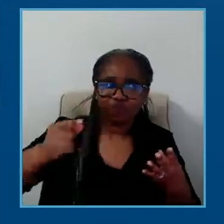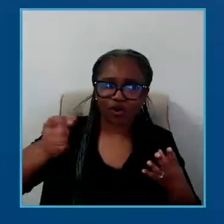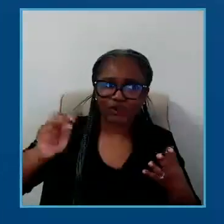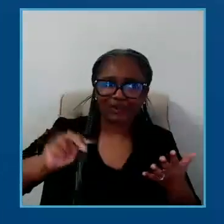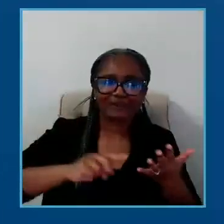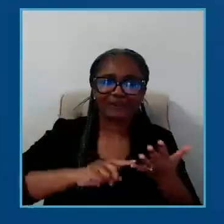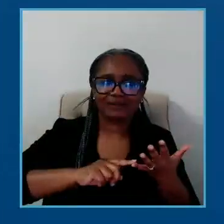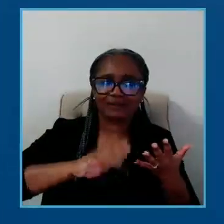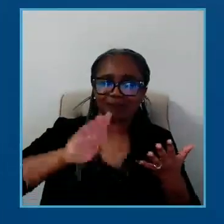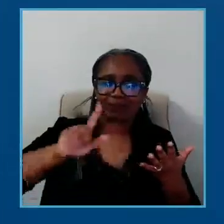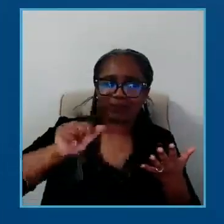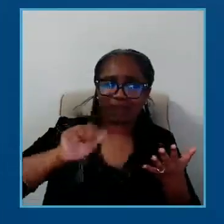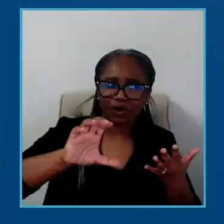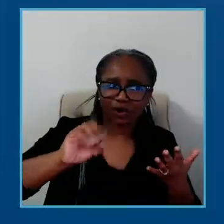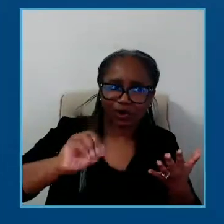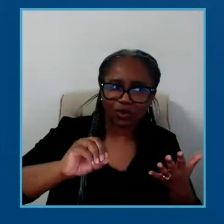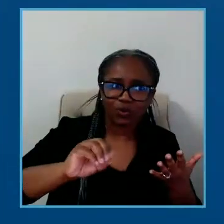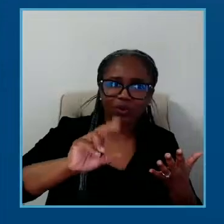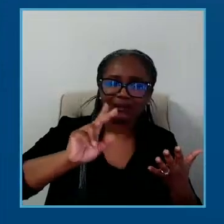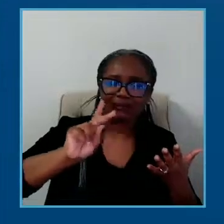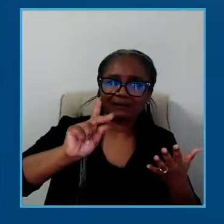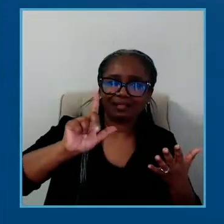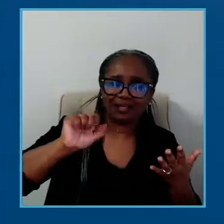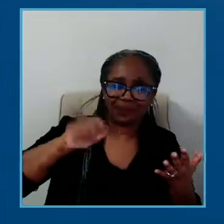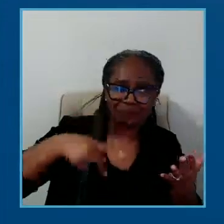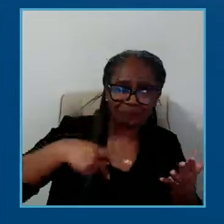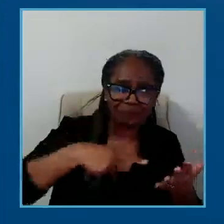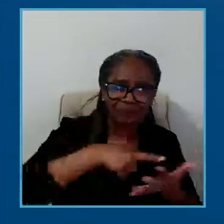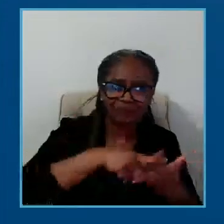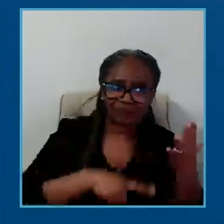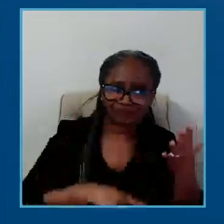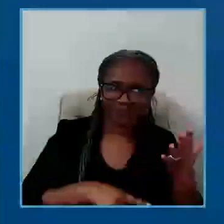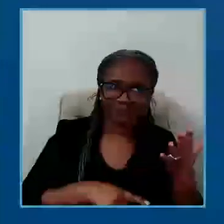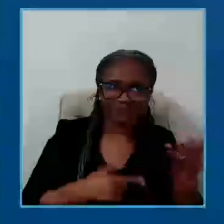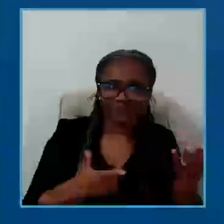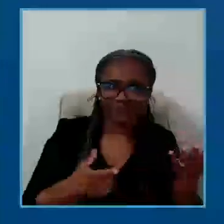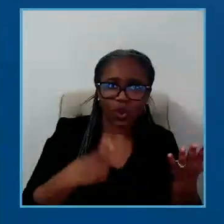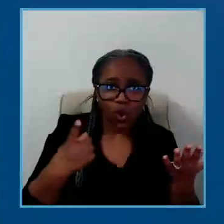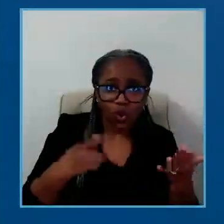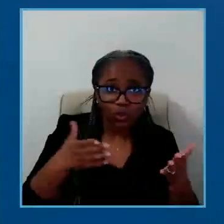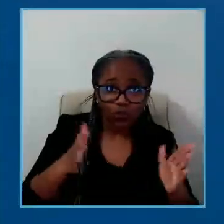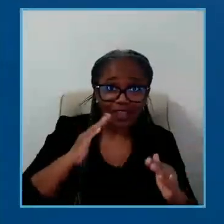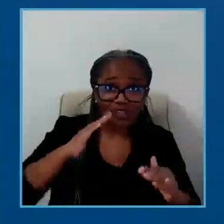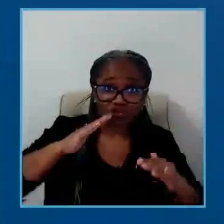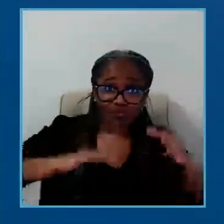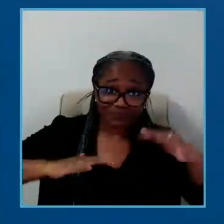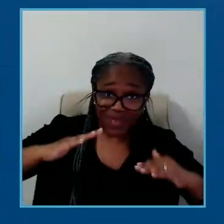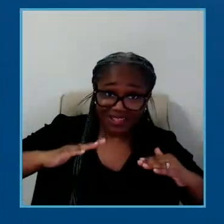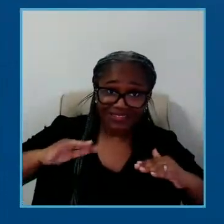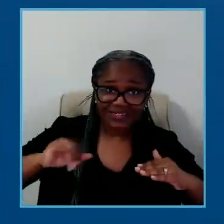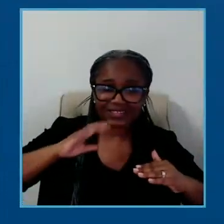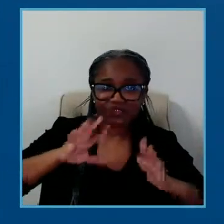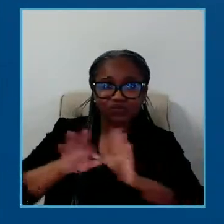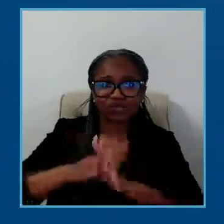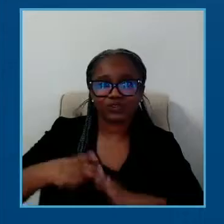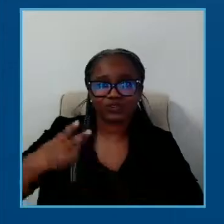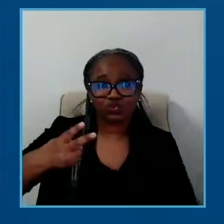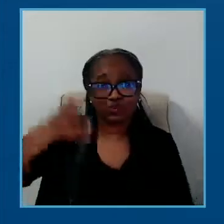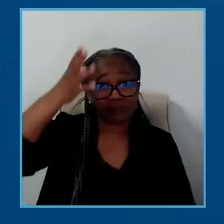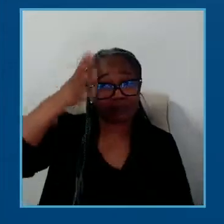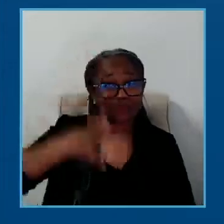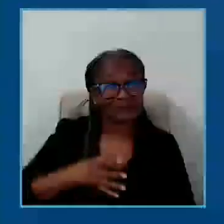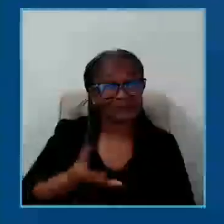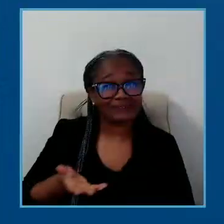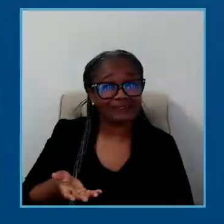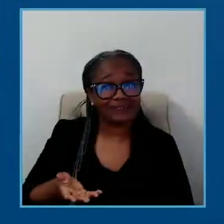2 men. There are no non-binary candidates left. The only way to do it is by electing 2 men. So even if we were